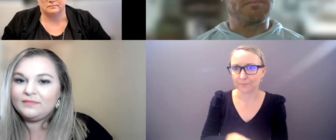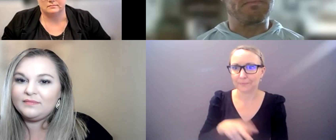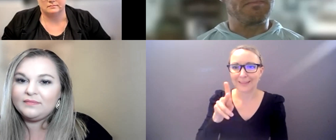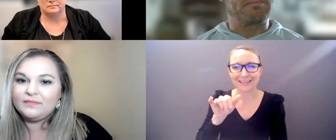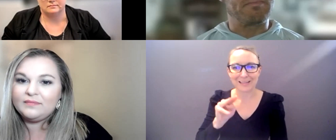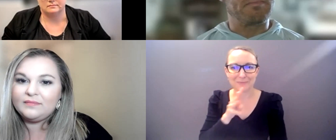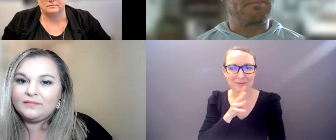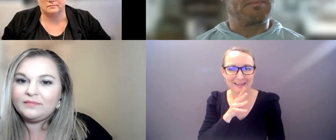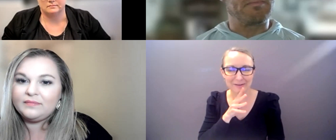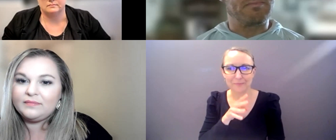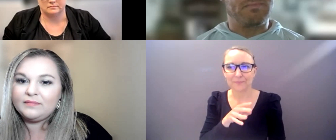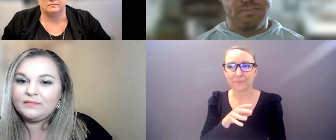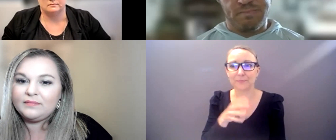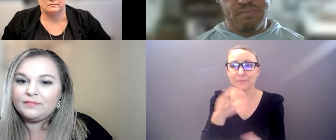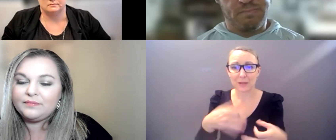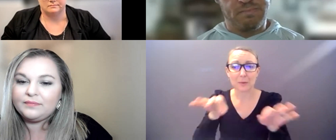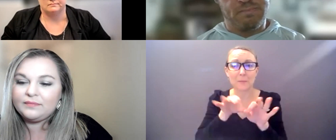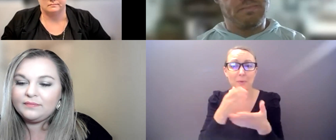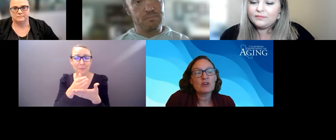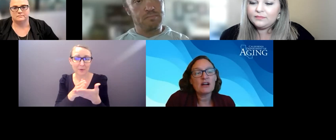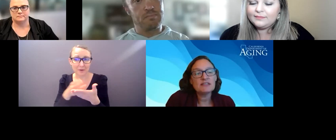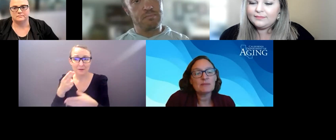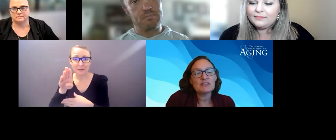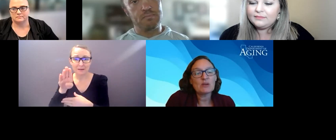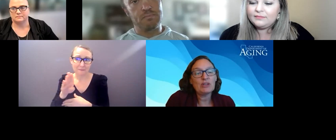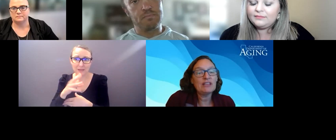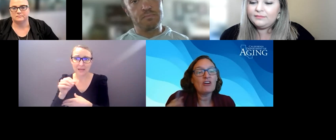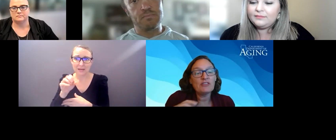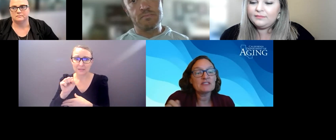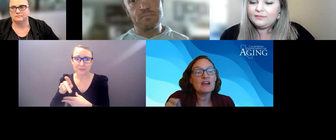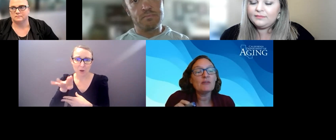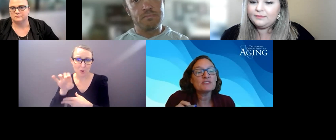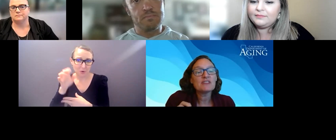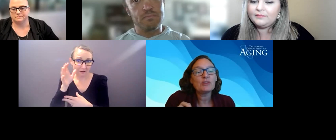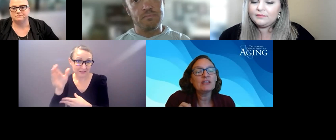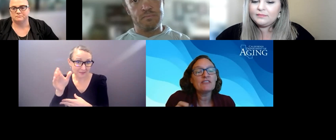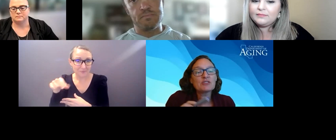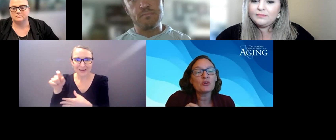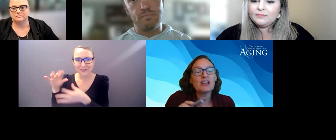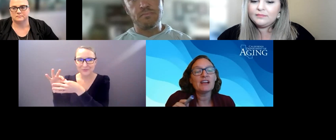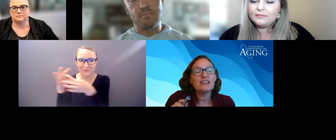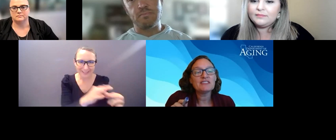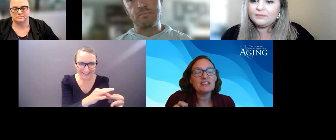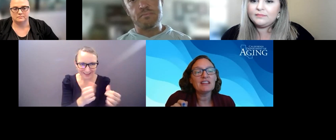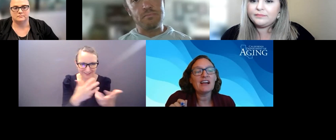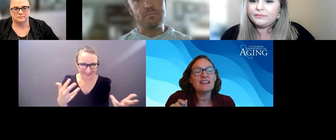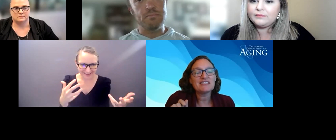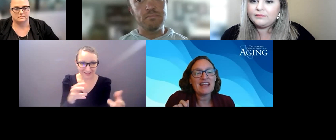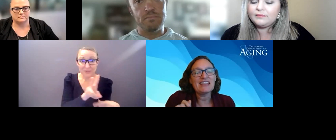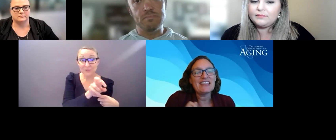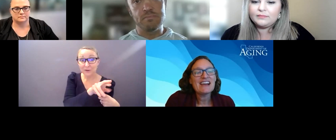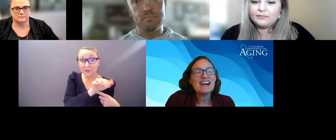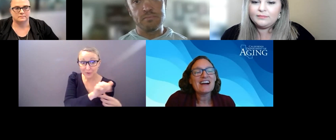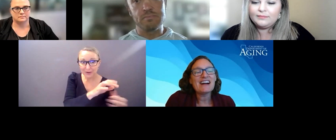I'll just say, a core part of the hubs and spoke concept is that we link all these hubs. We link Victoria to Eli,